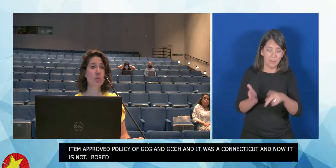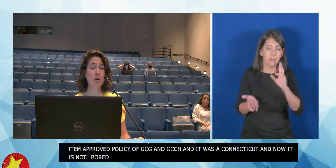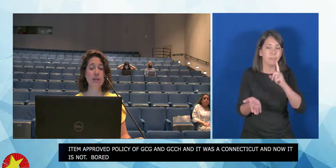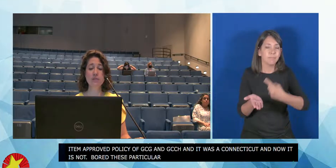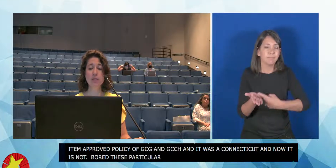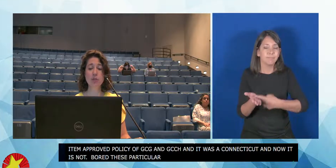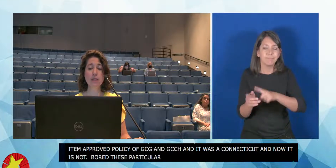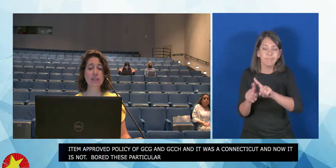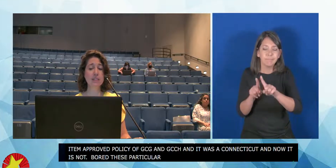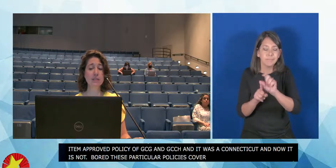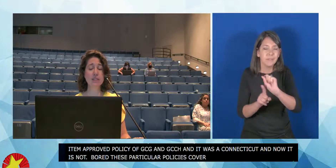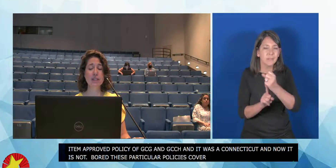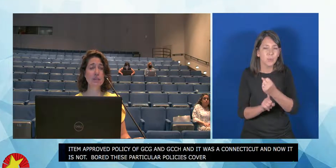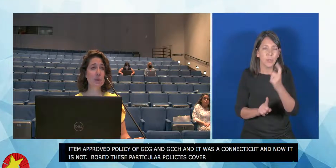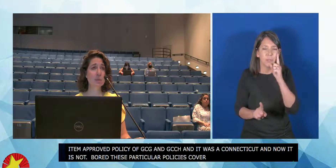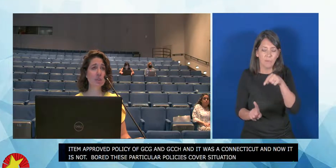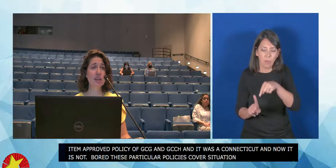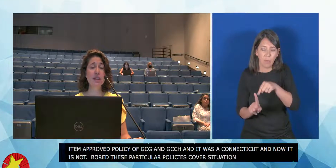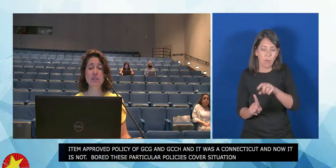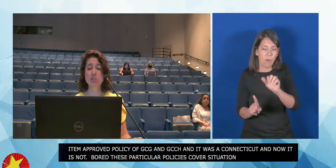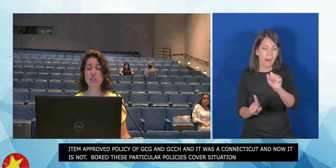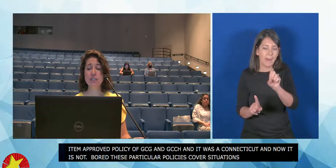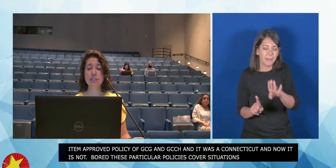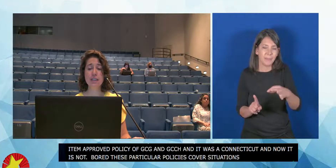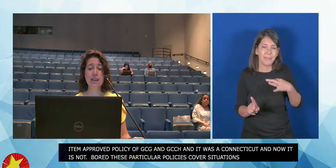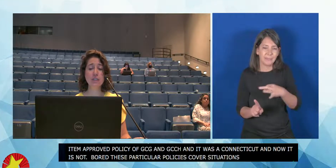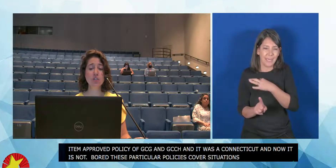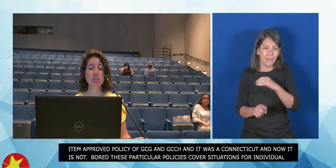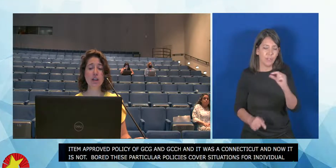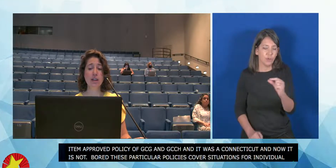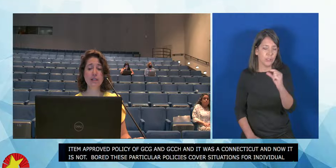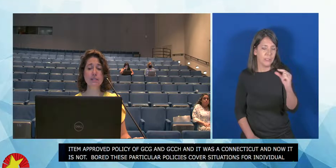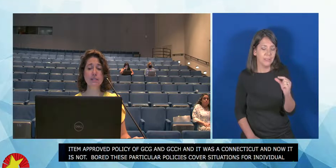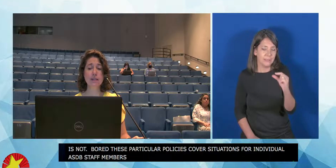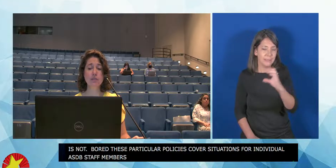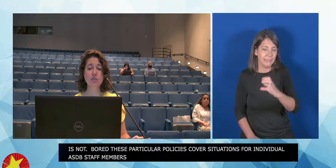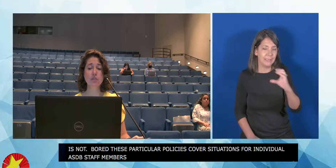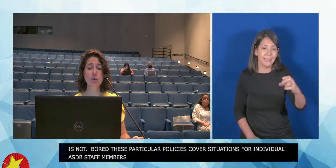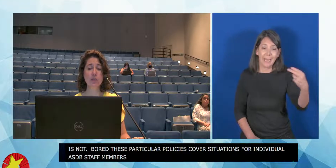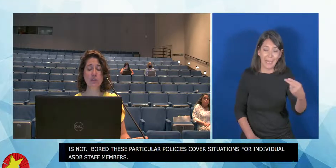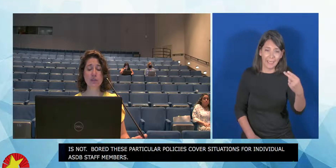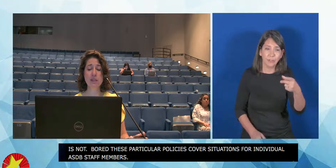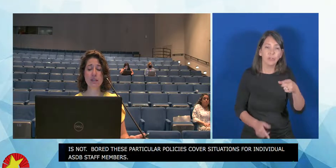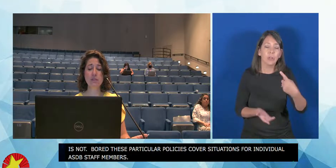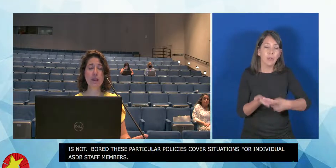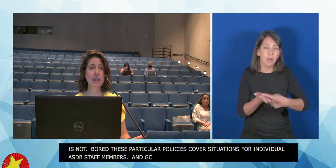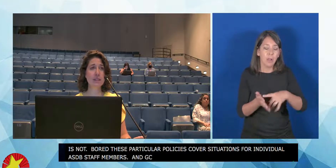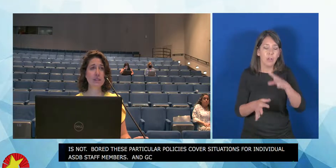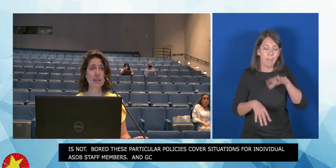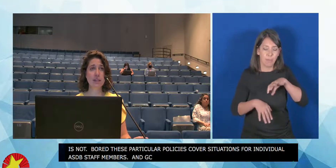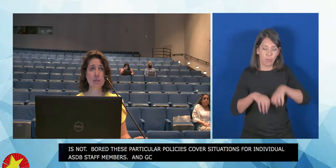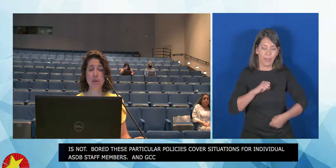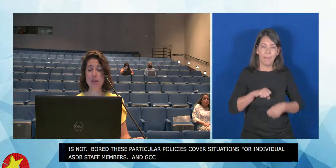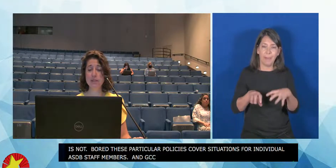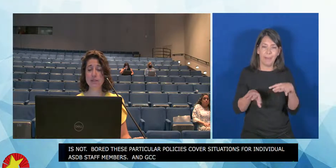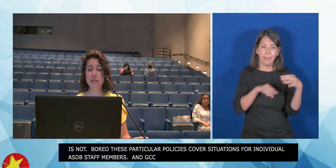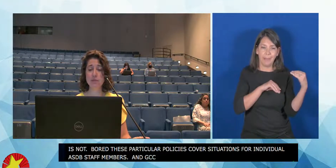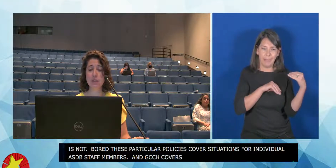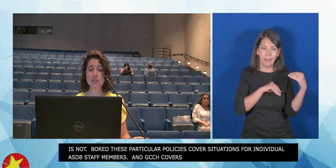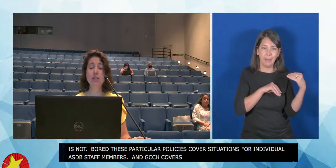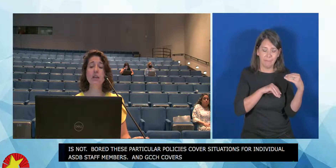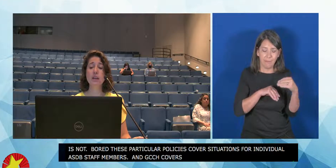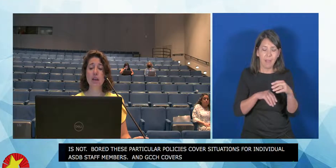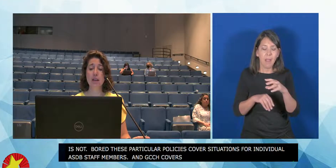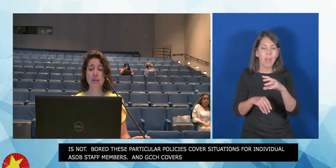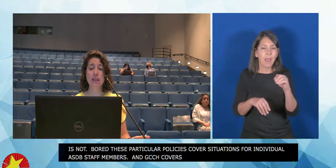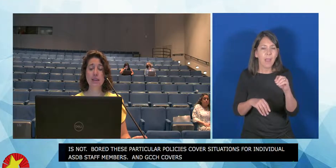situations for individual ASDB staff members. GCCH covers bereavement leave, and the main